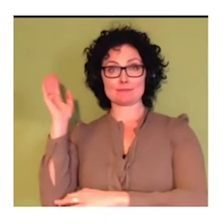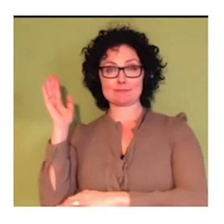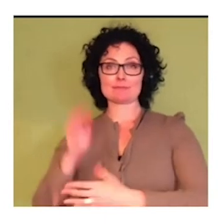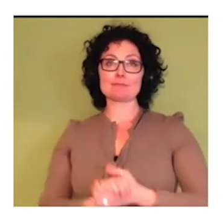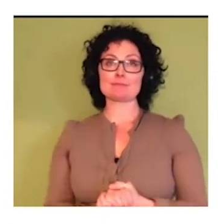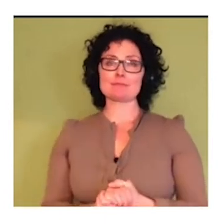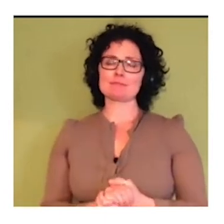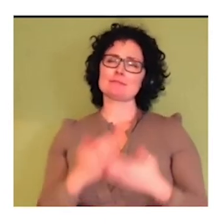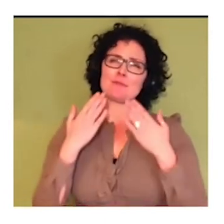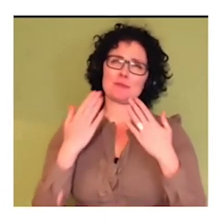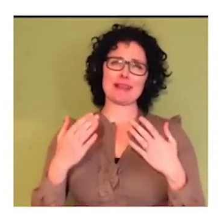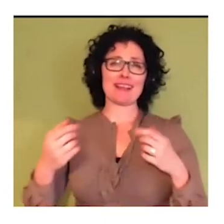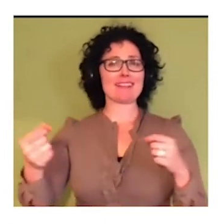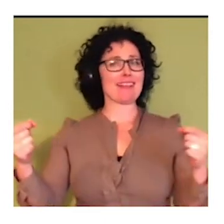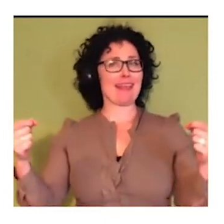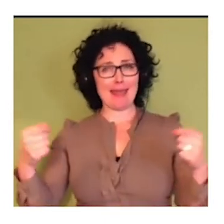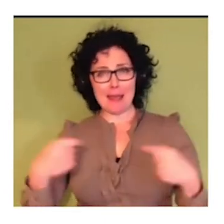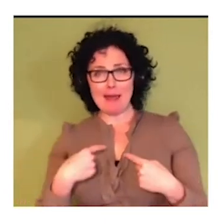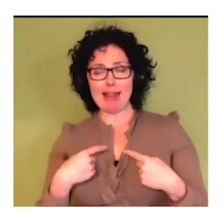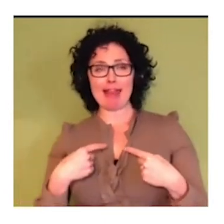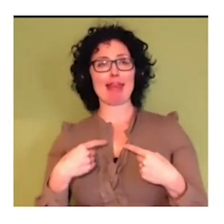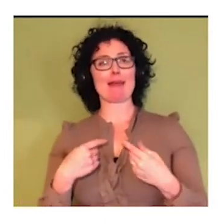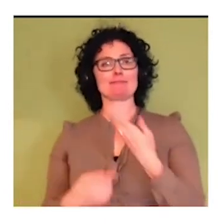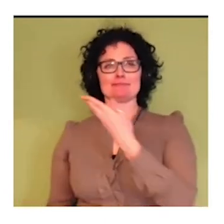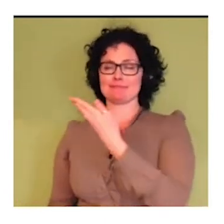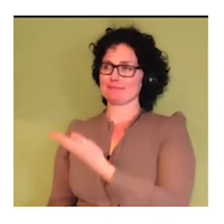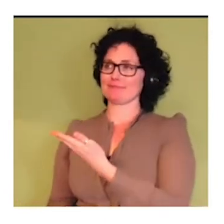please feel free to email us at